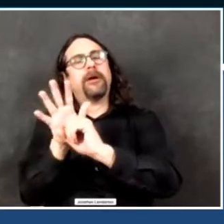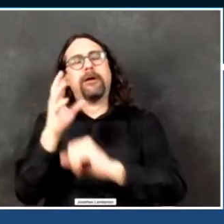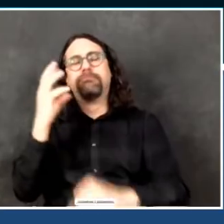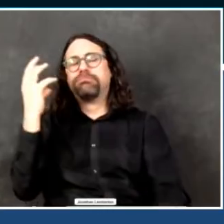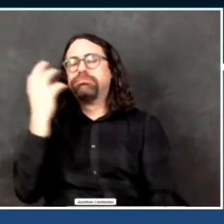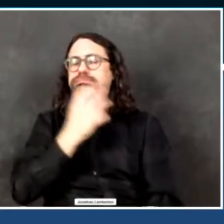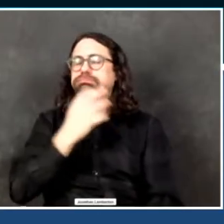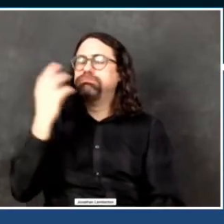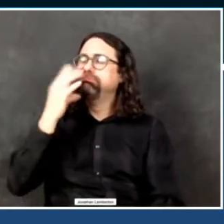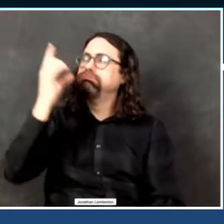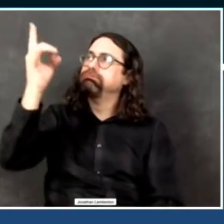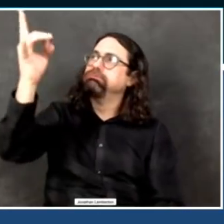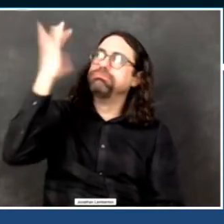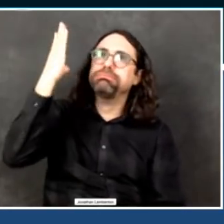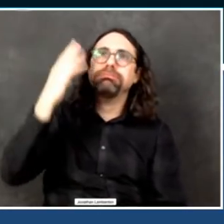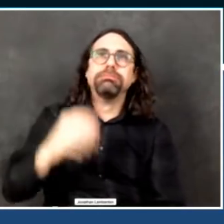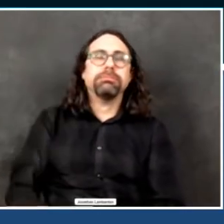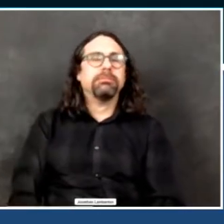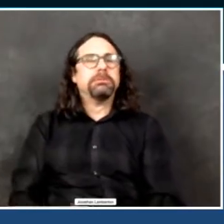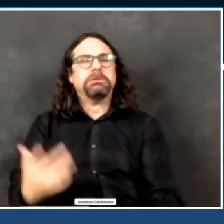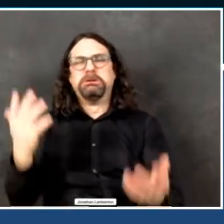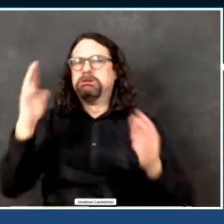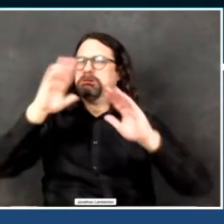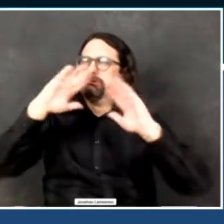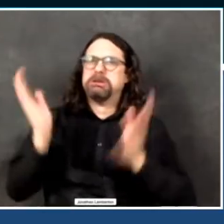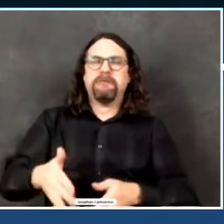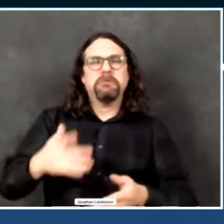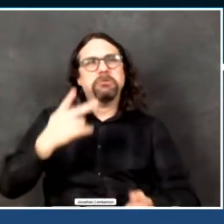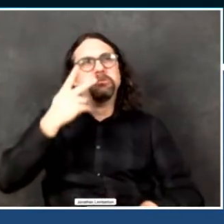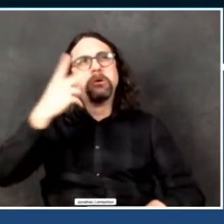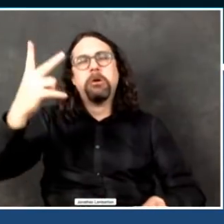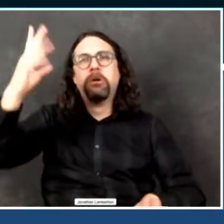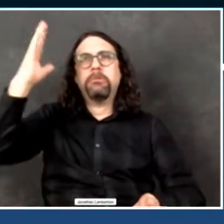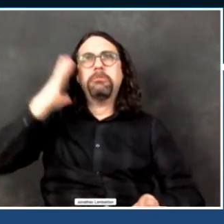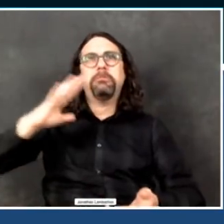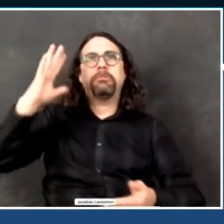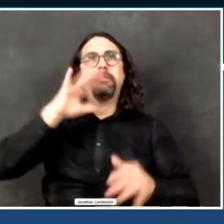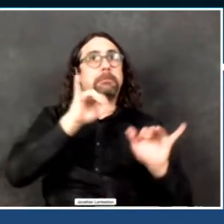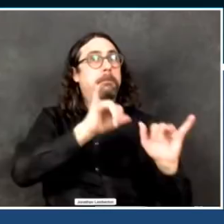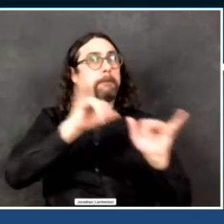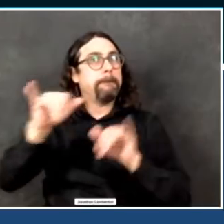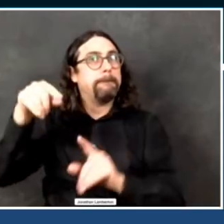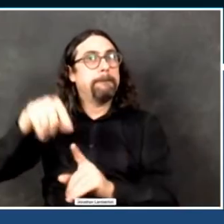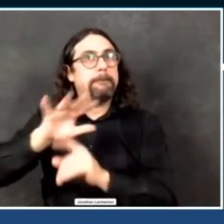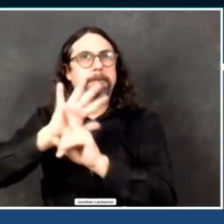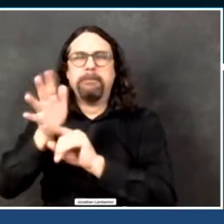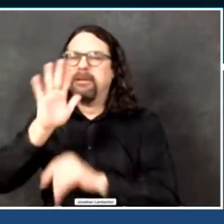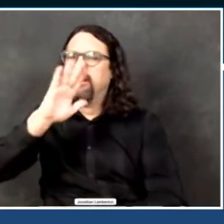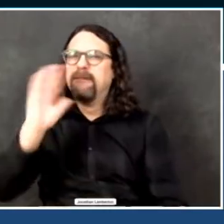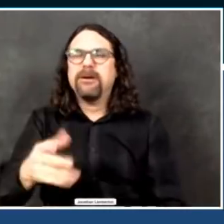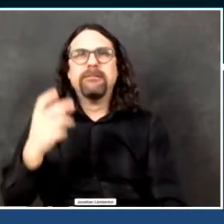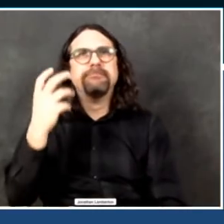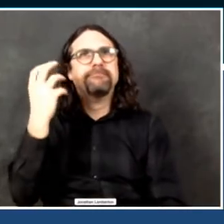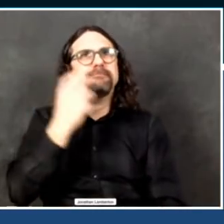So this was a tough and painful week, but it was also a very different week than the one we expected, and thank God for that.